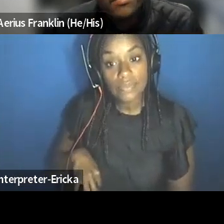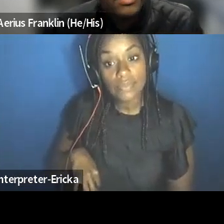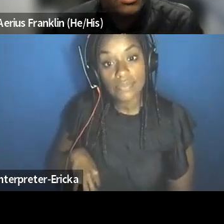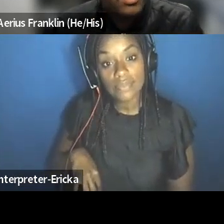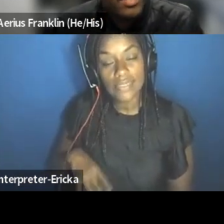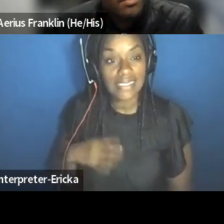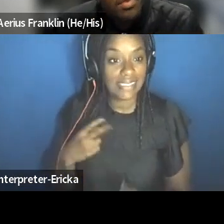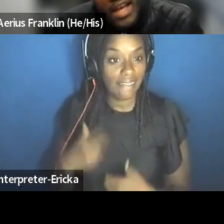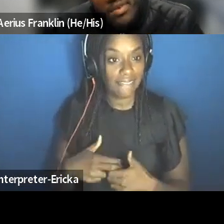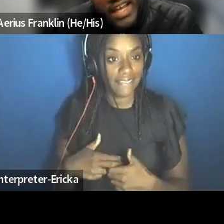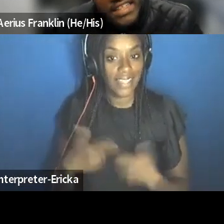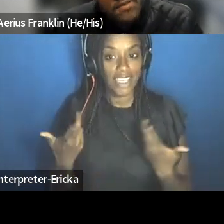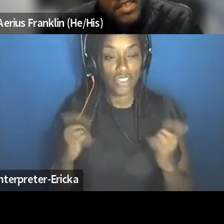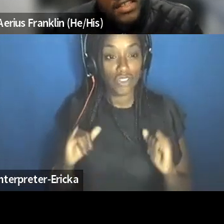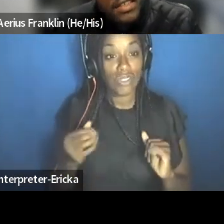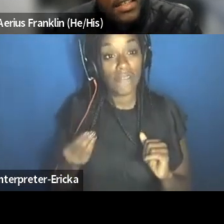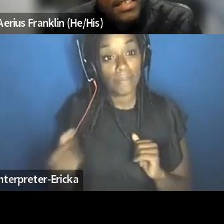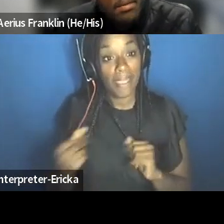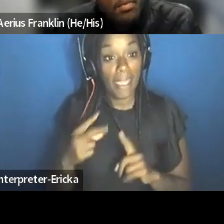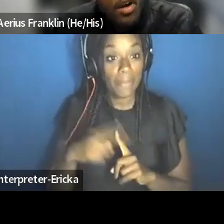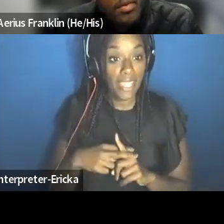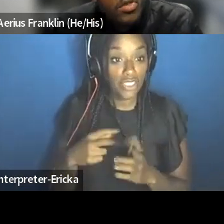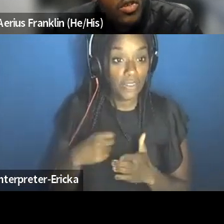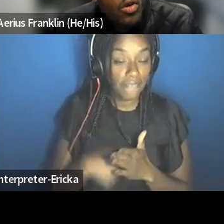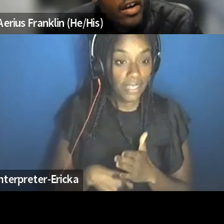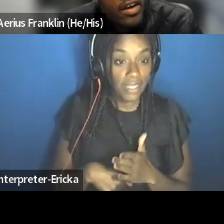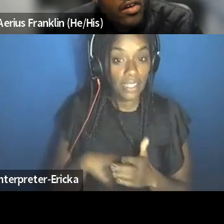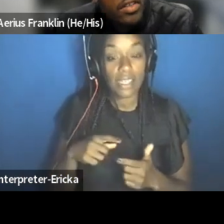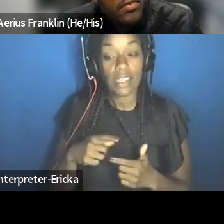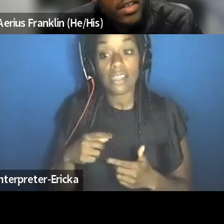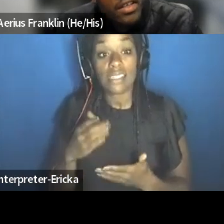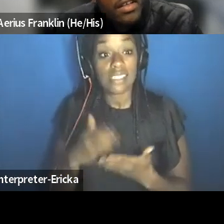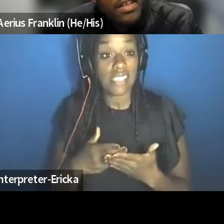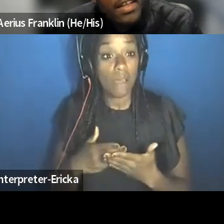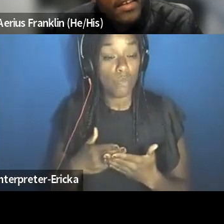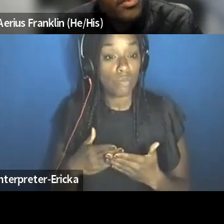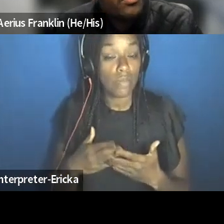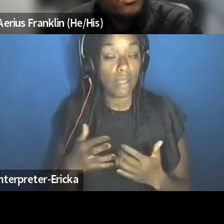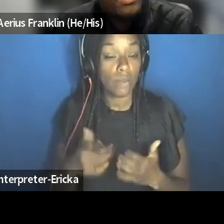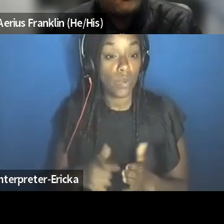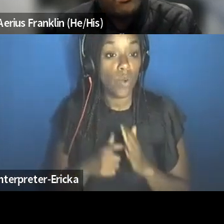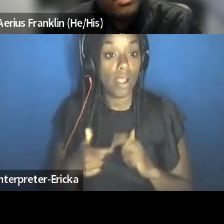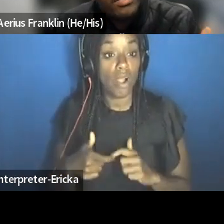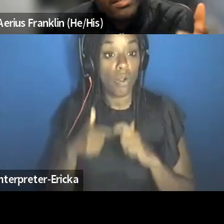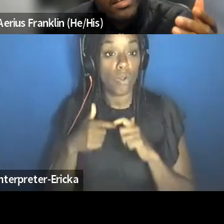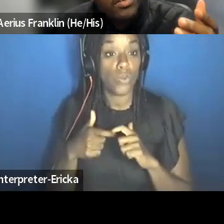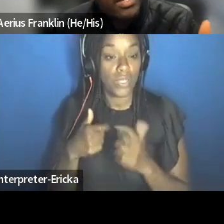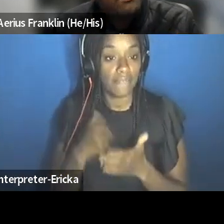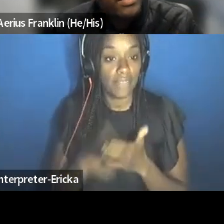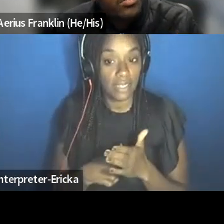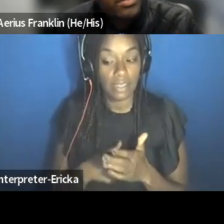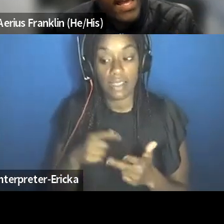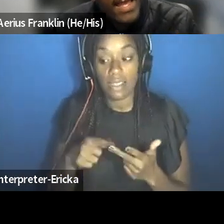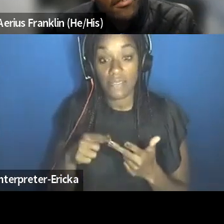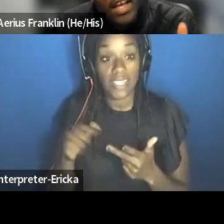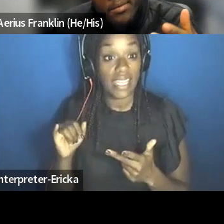it's tough because you still got to pay application fees. Some apartments require a holding fee. Then if you do have the money, you got to